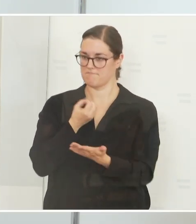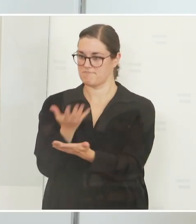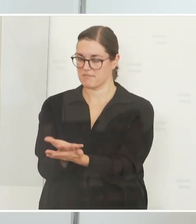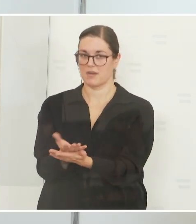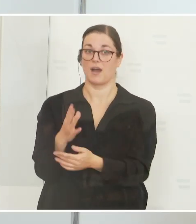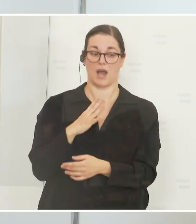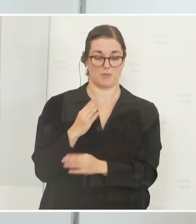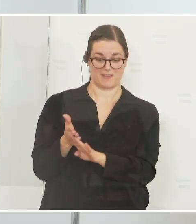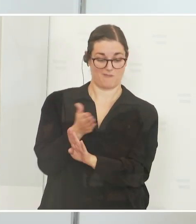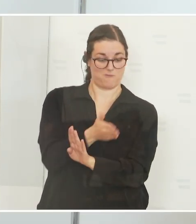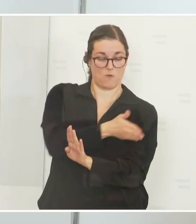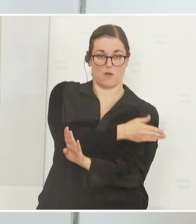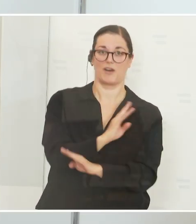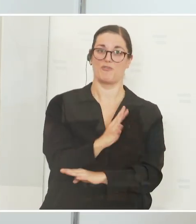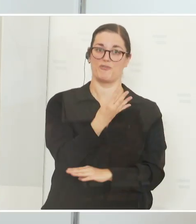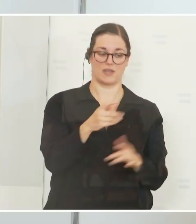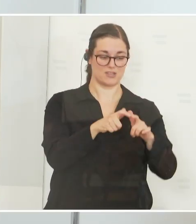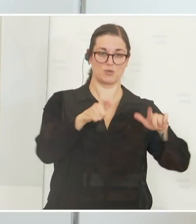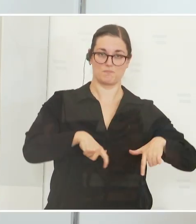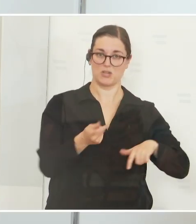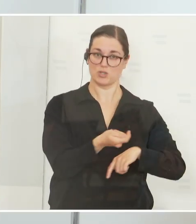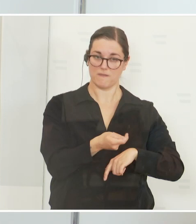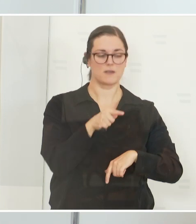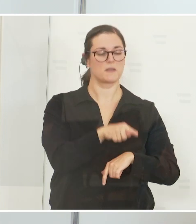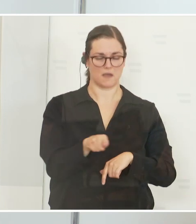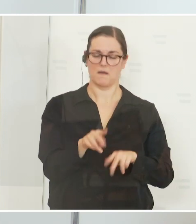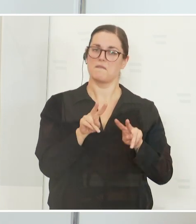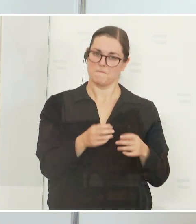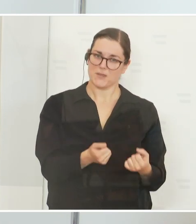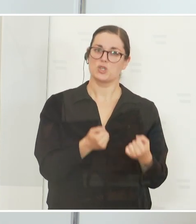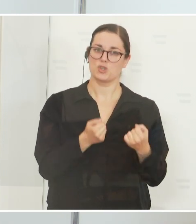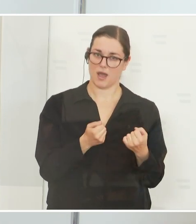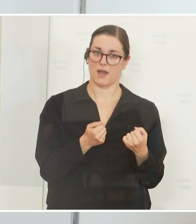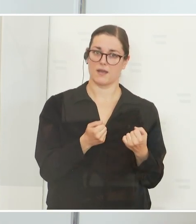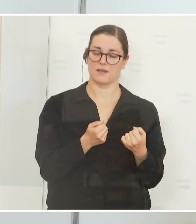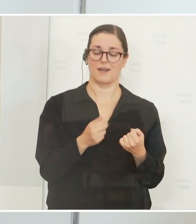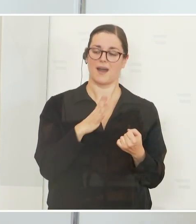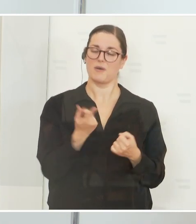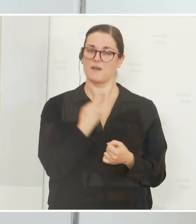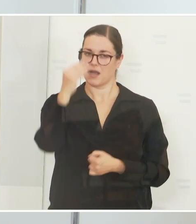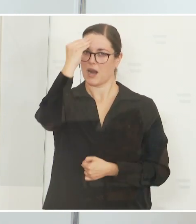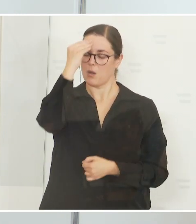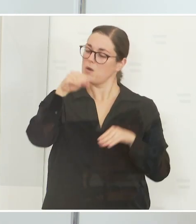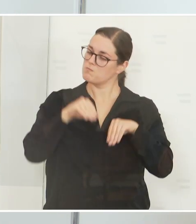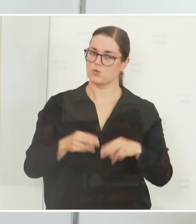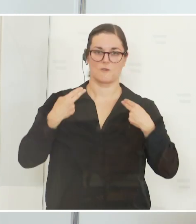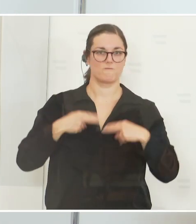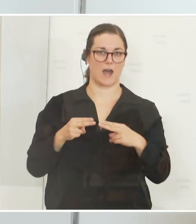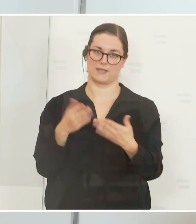packages we have seen before, they are rather strong enough, but we think that we have to continue